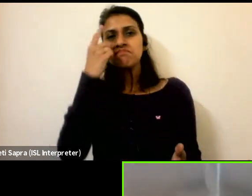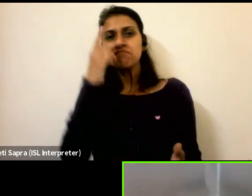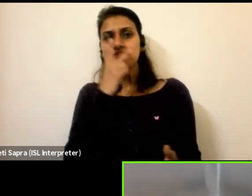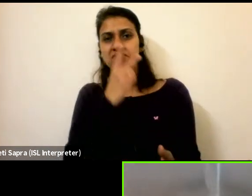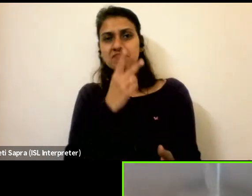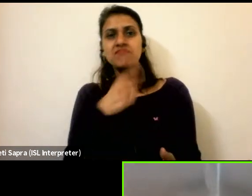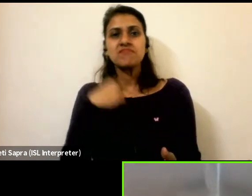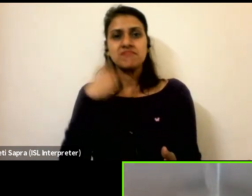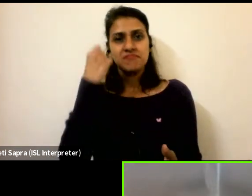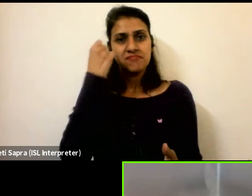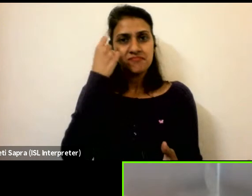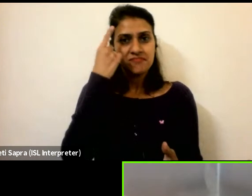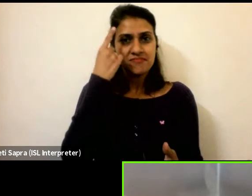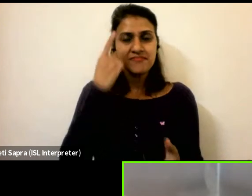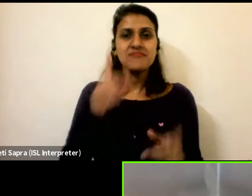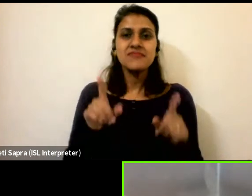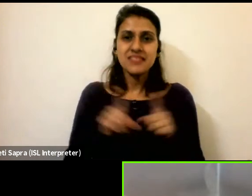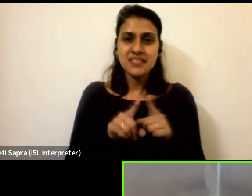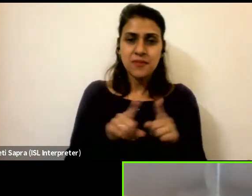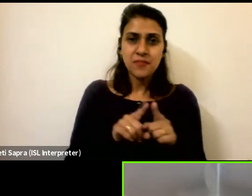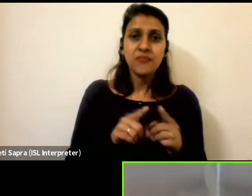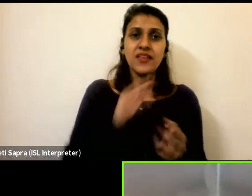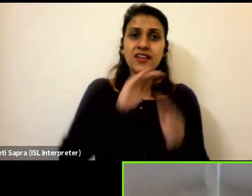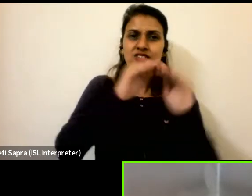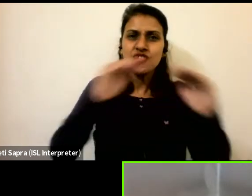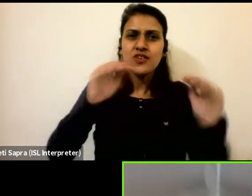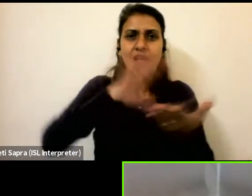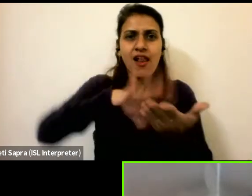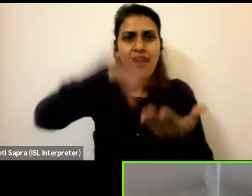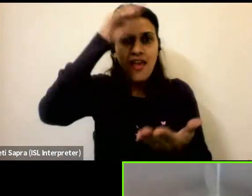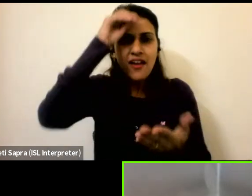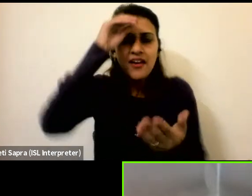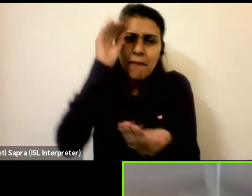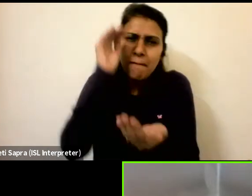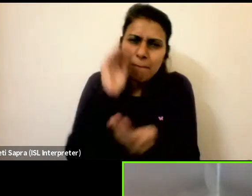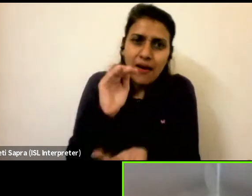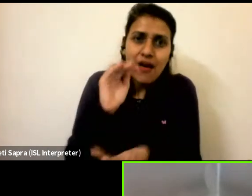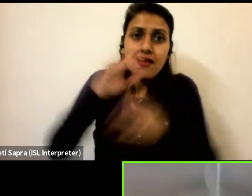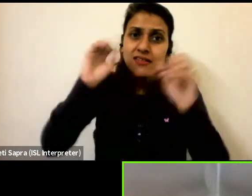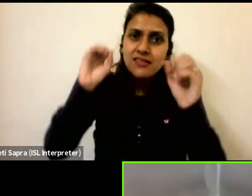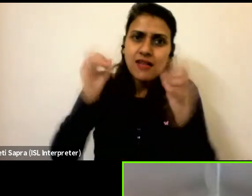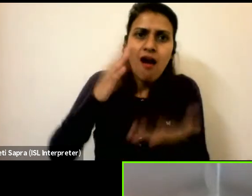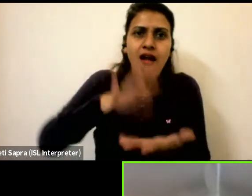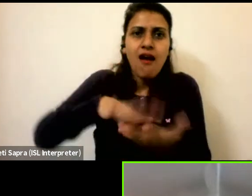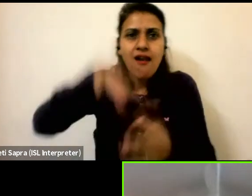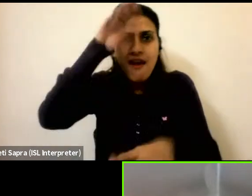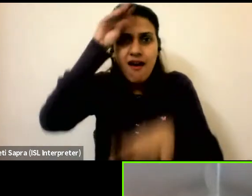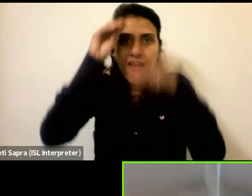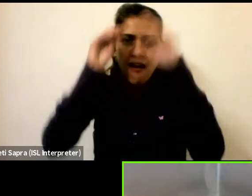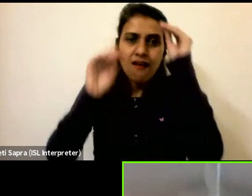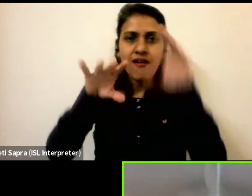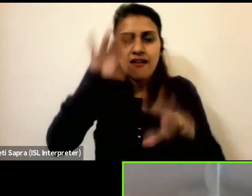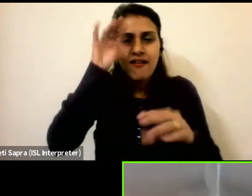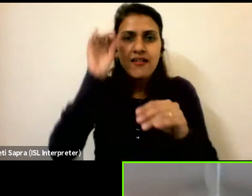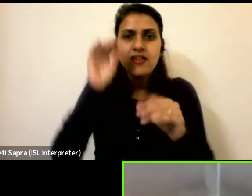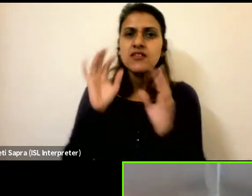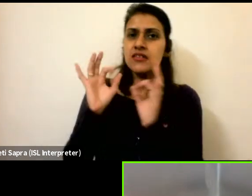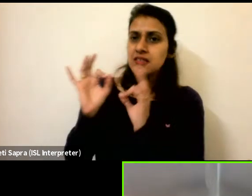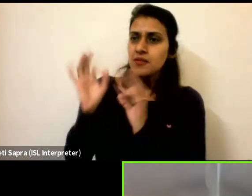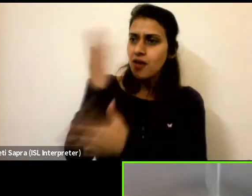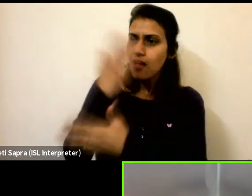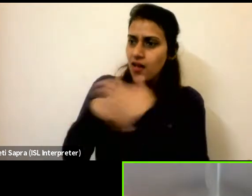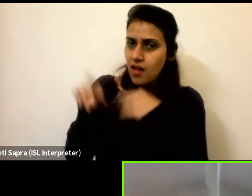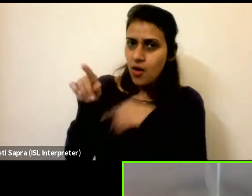is that here the children are learning right from the beginning that the specially abled are not something